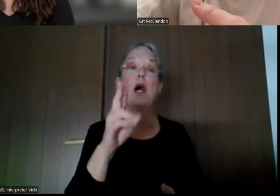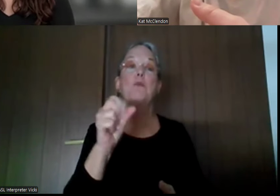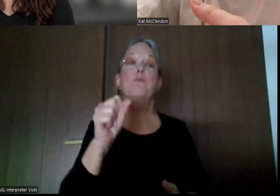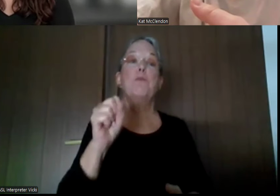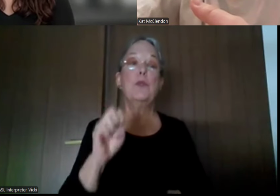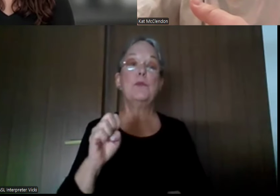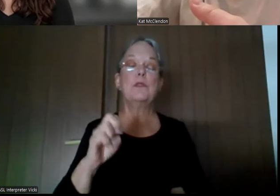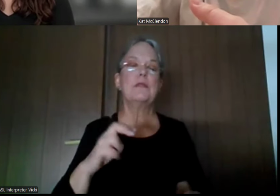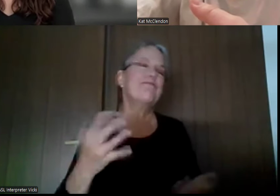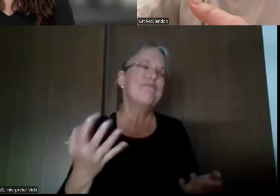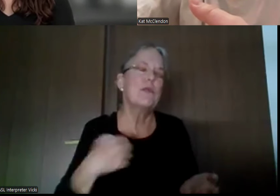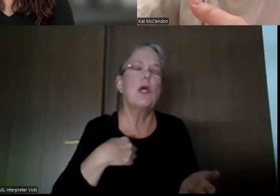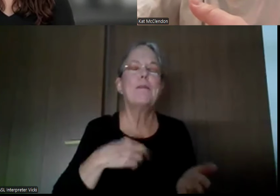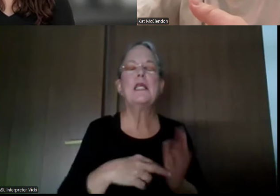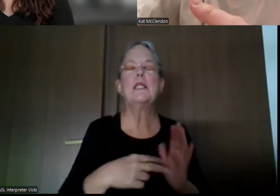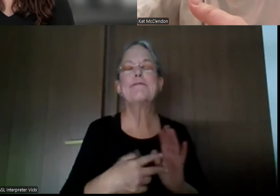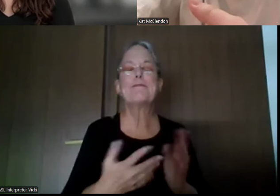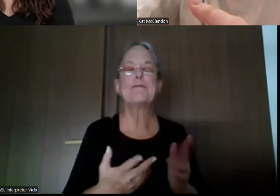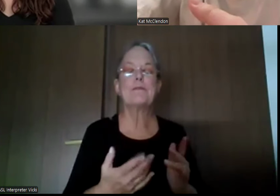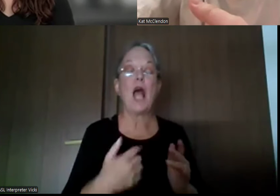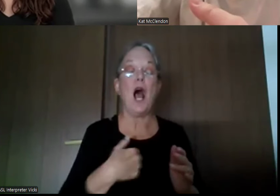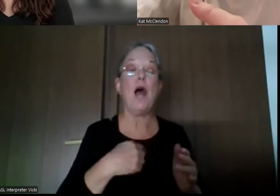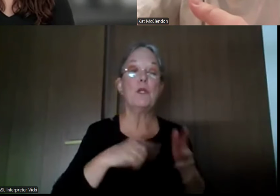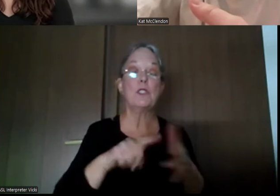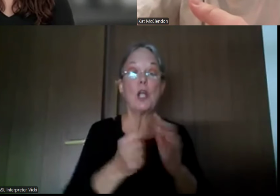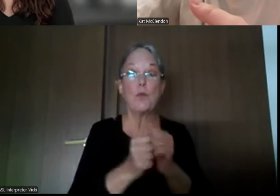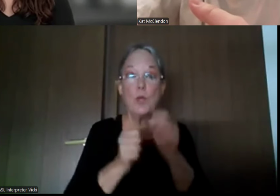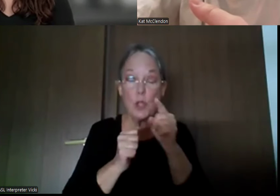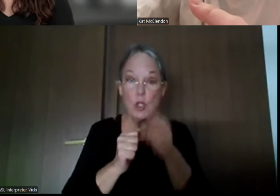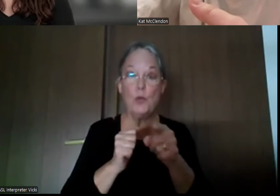bit about it, and I'll start with you,